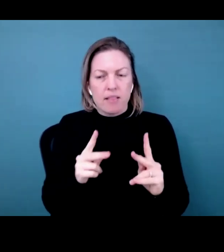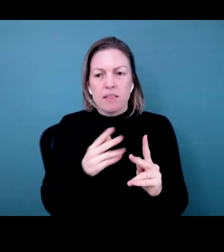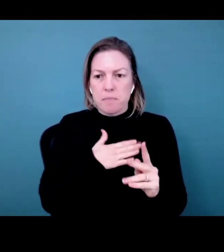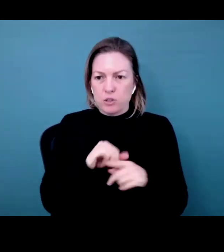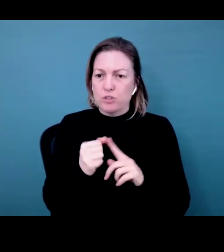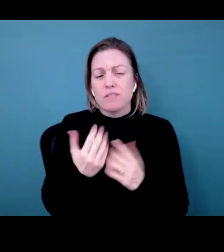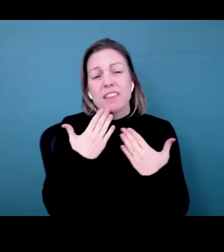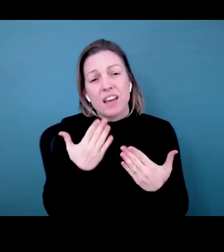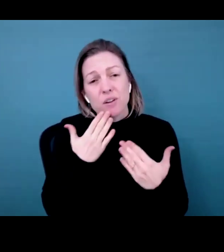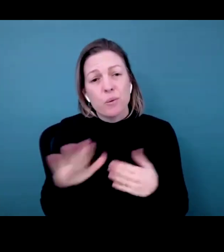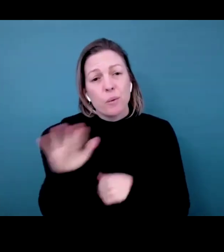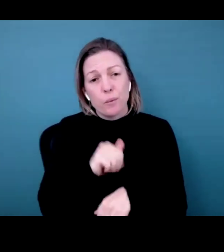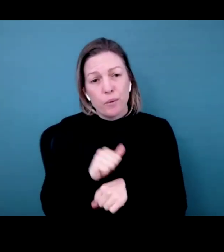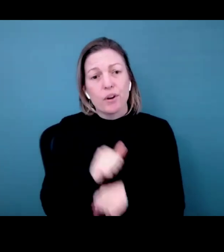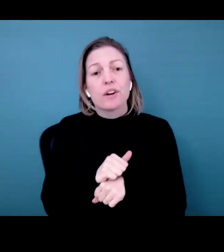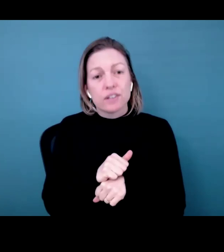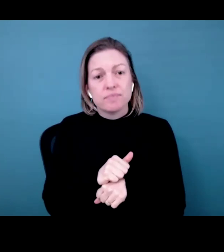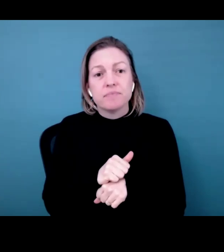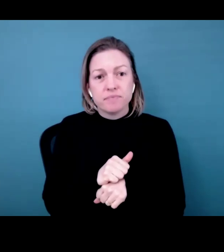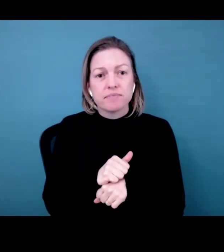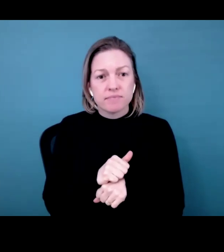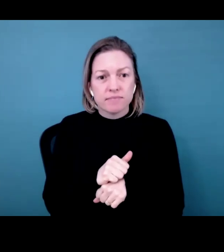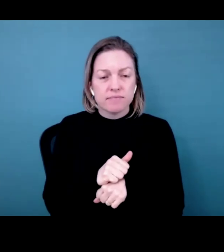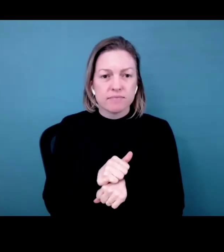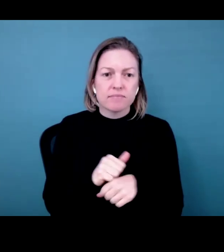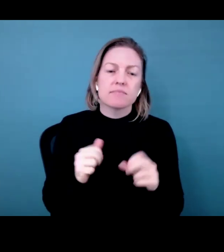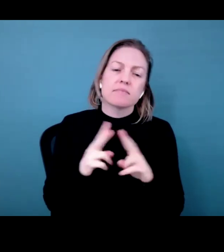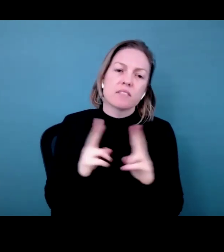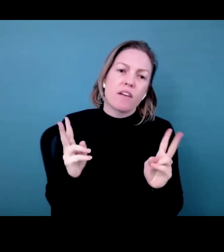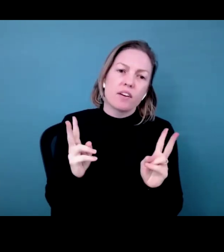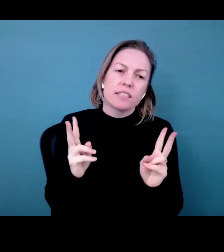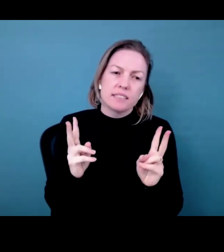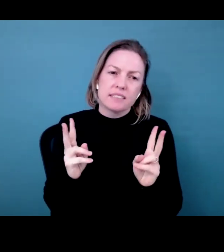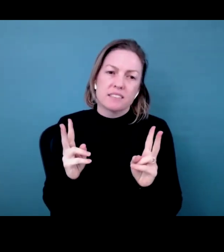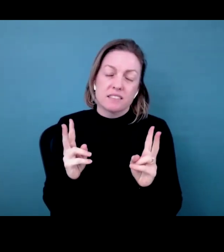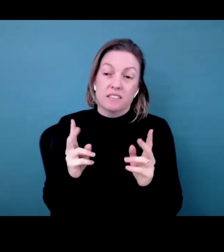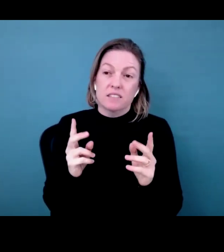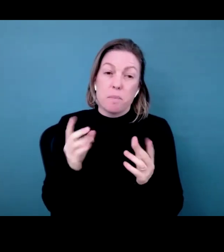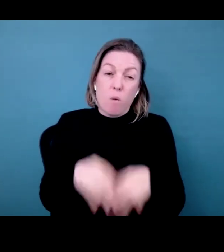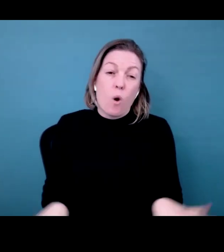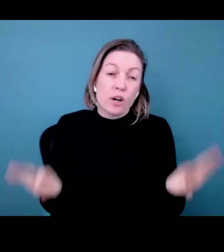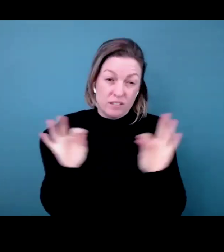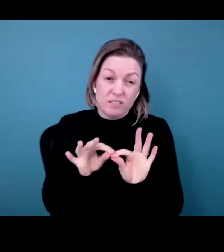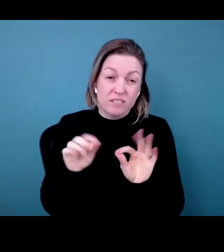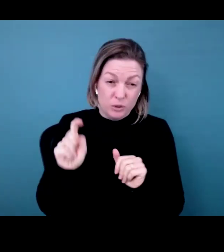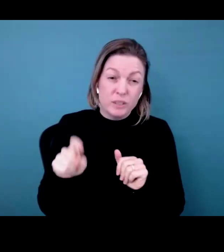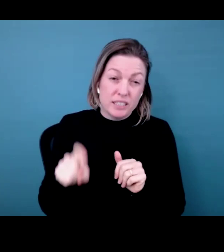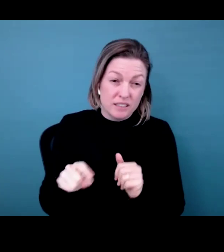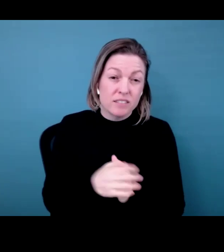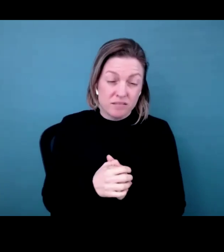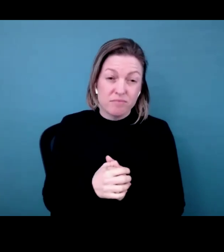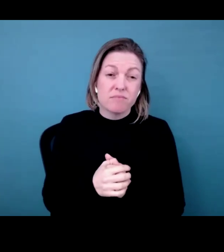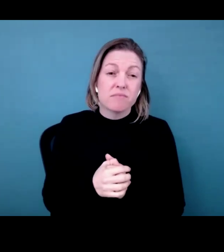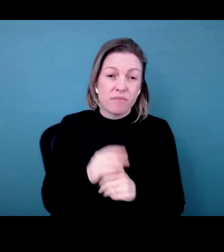all for what you're doing, because it is very, very needed. Caregiving is really